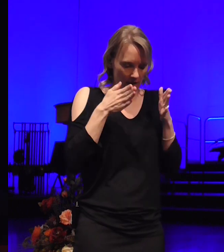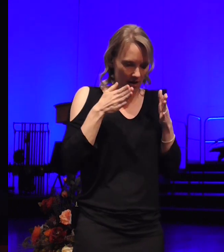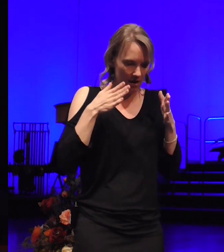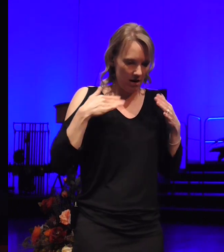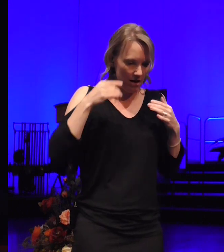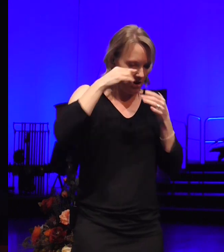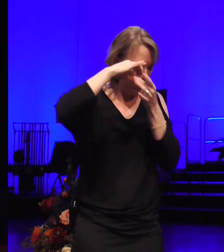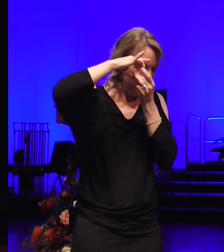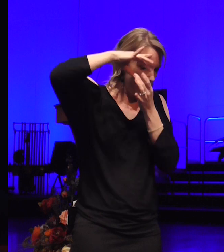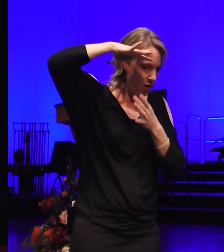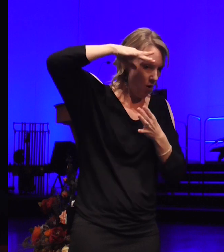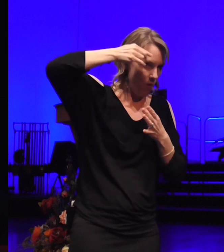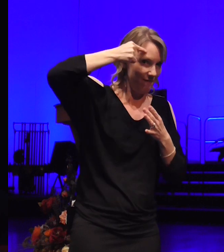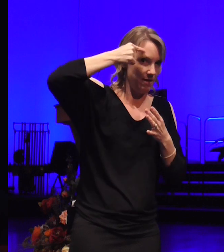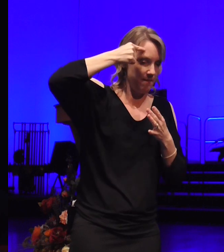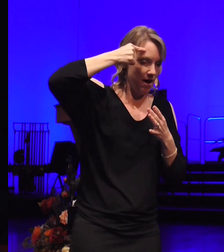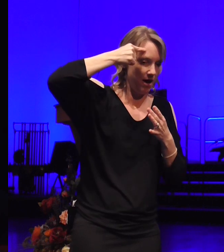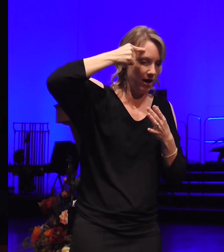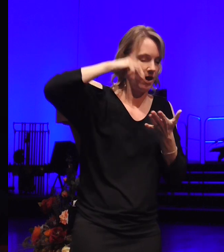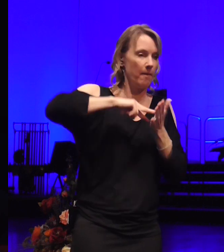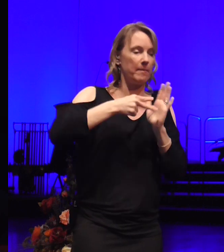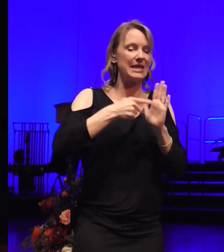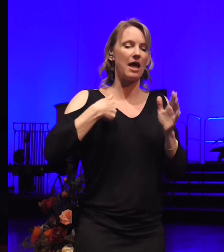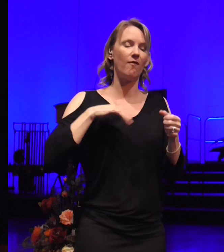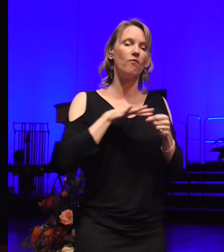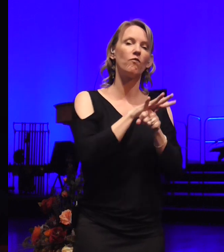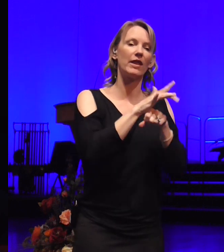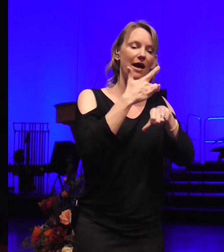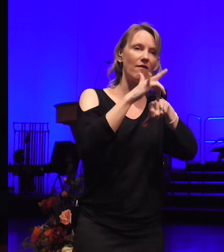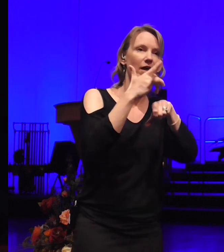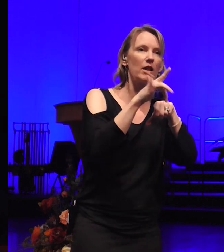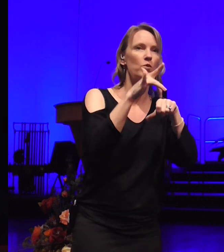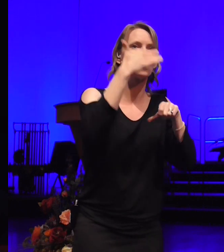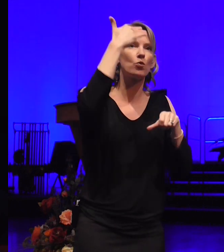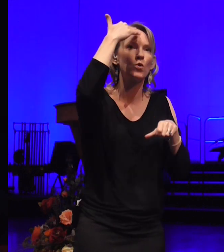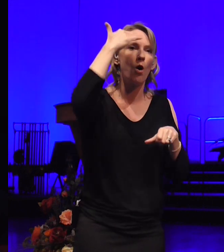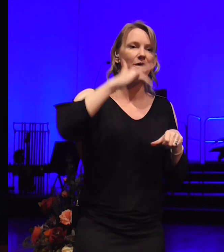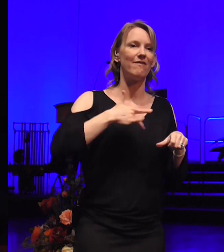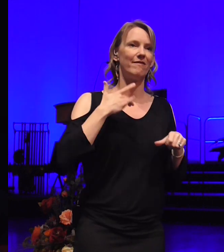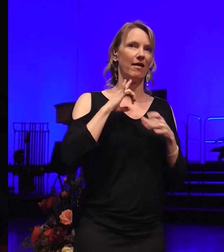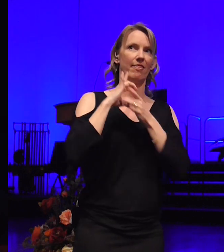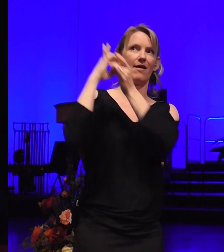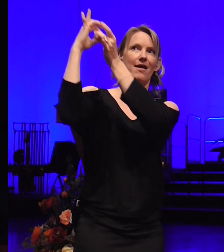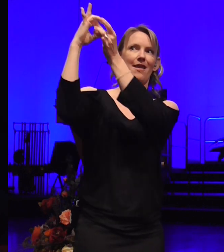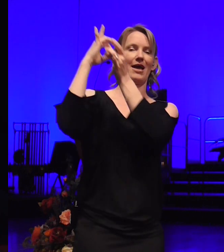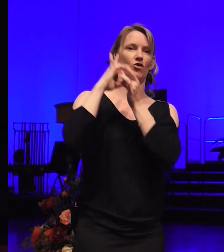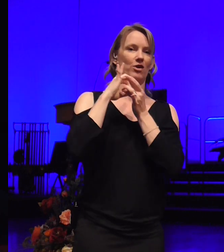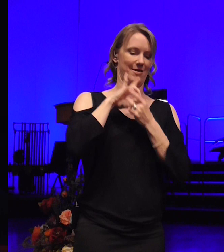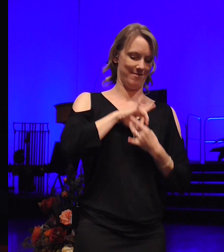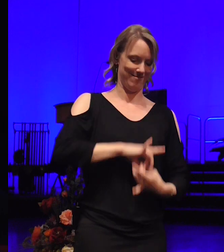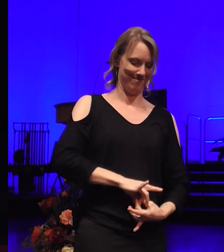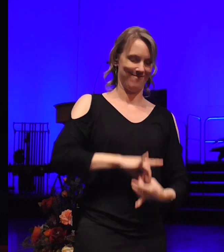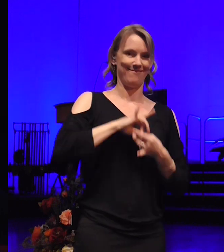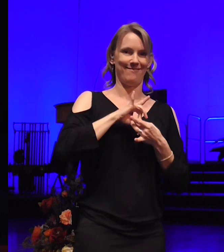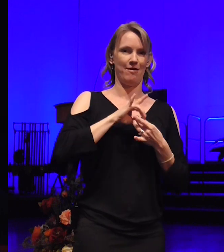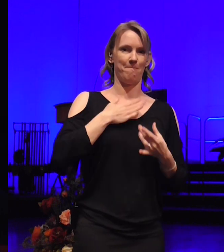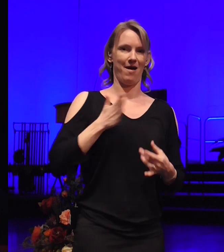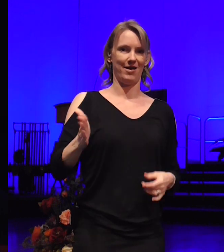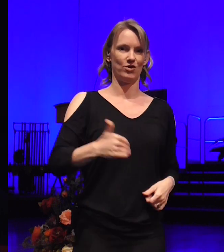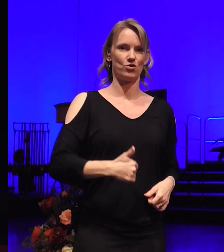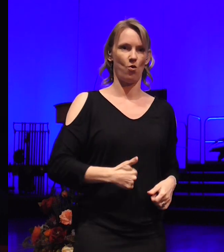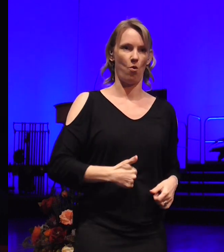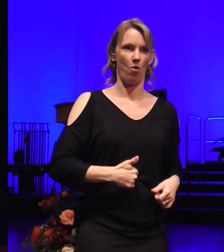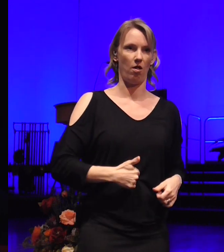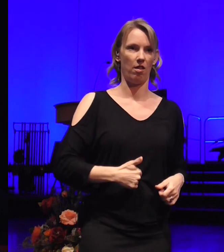so that I could be fully available to know and to sense that connection within my